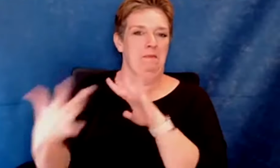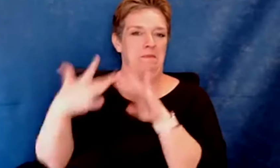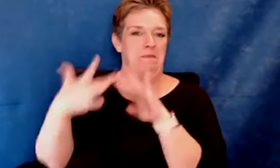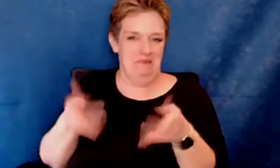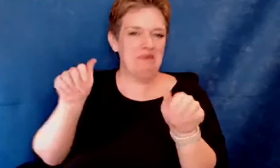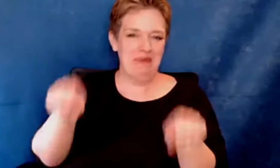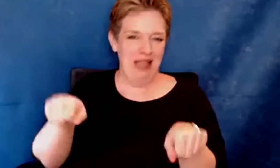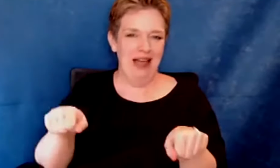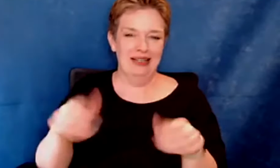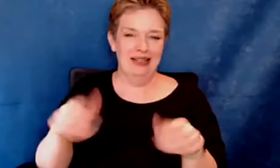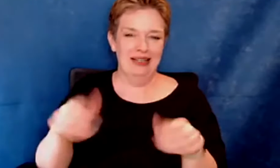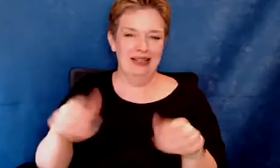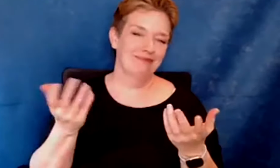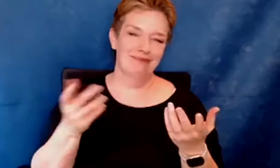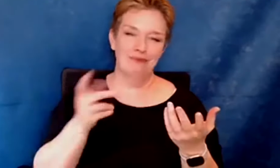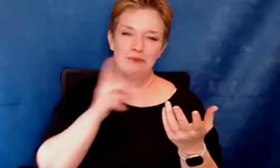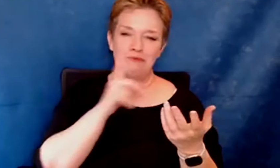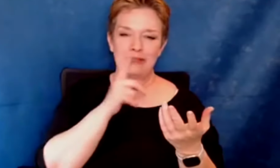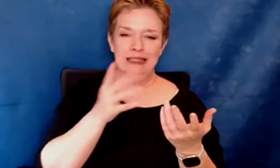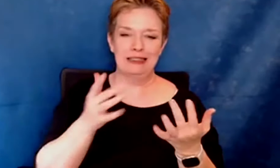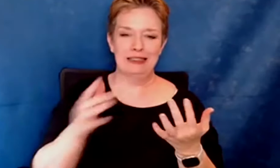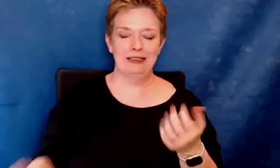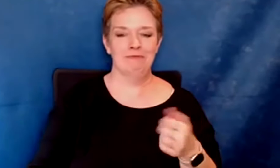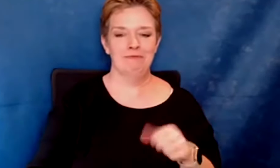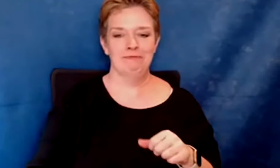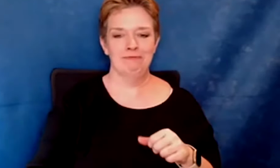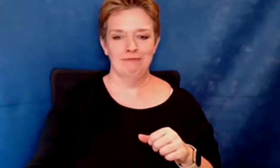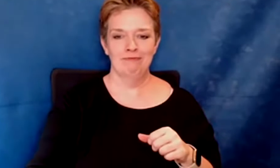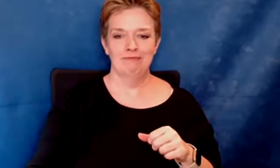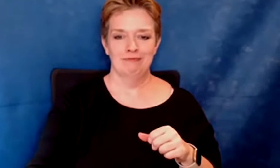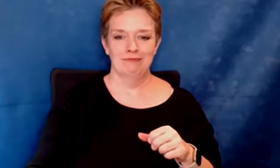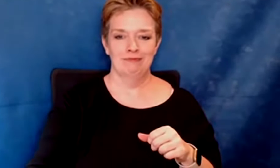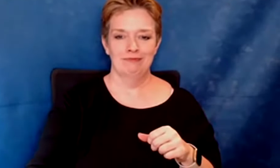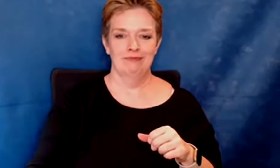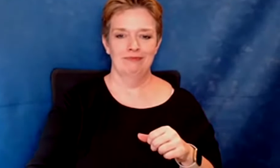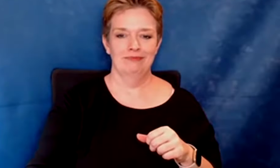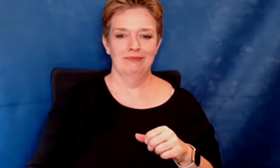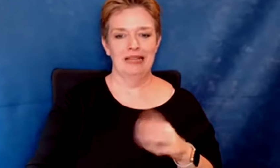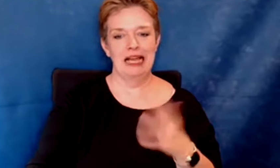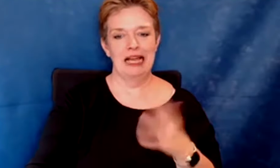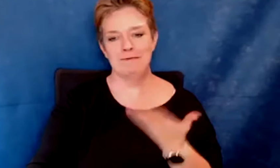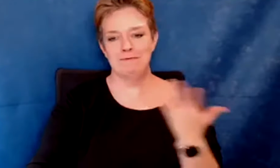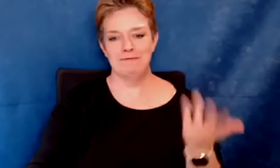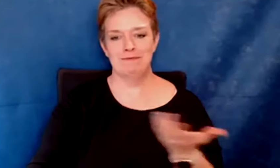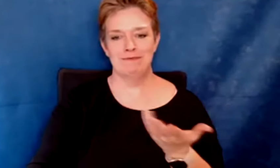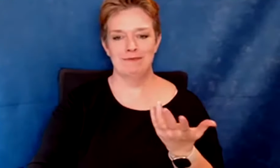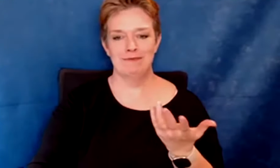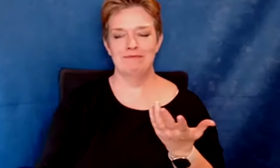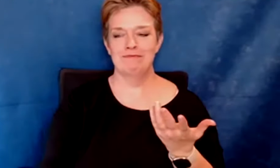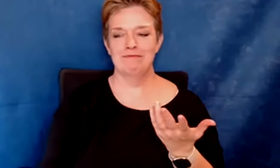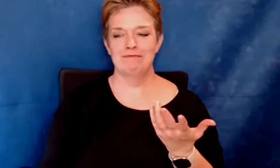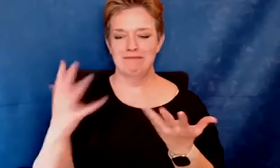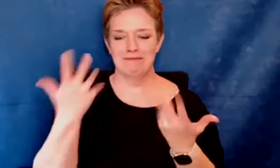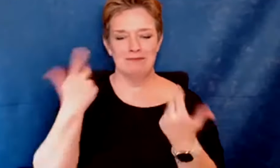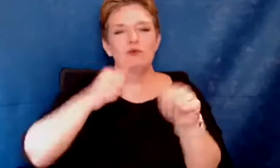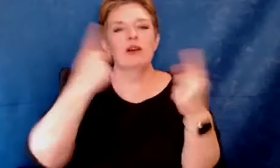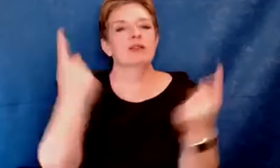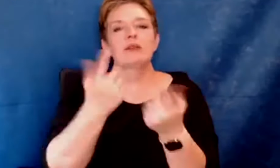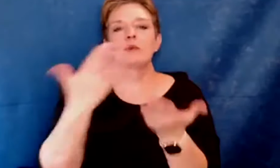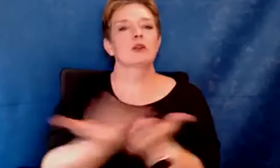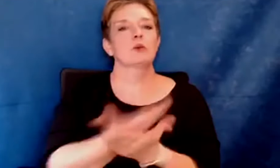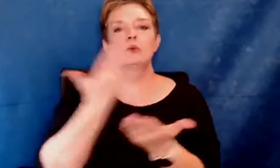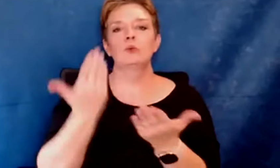yeah, I don't know. I'd say just soak it in and just explore something new. I think